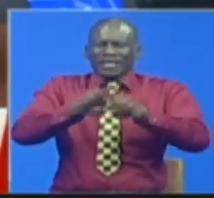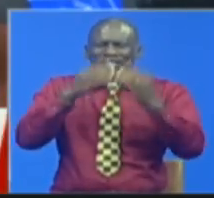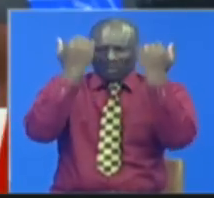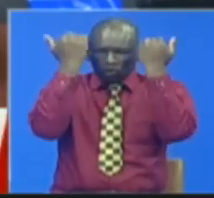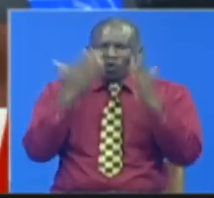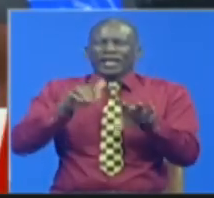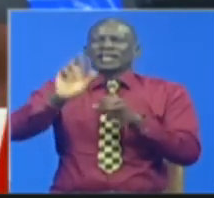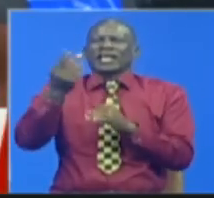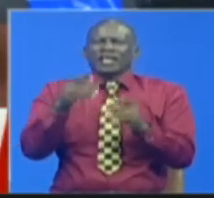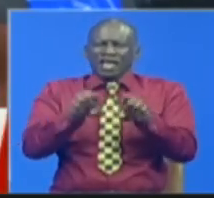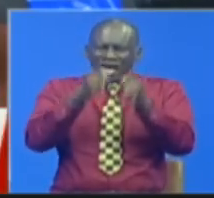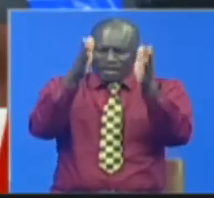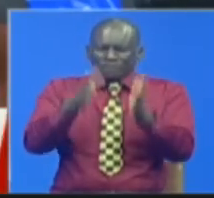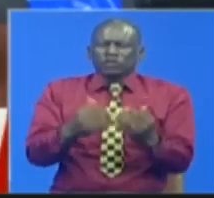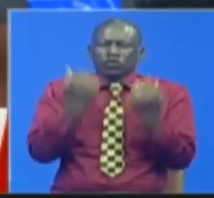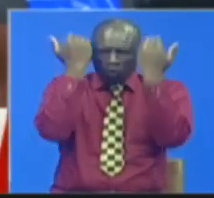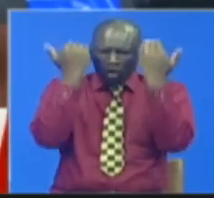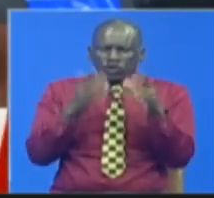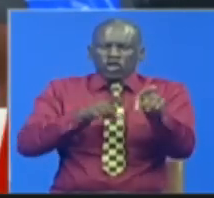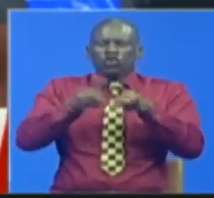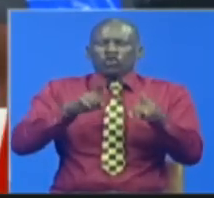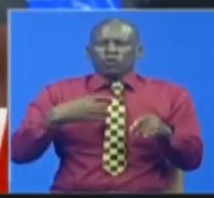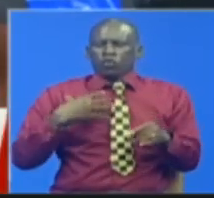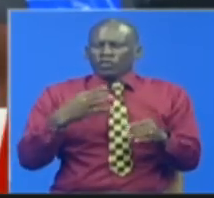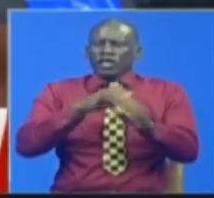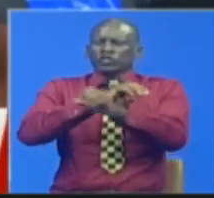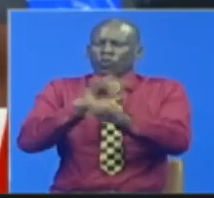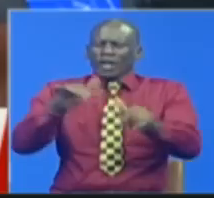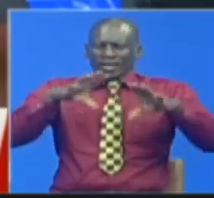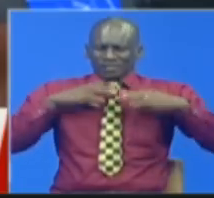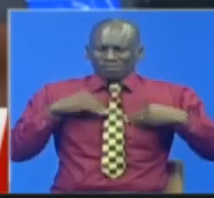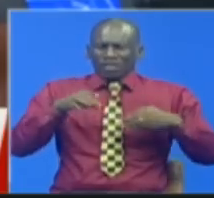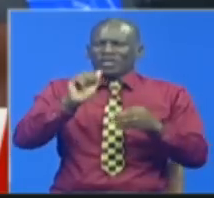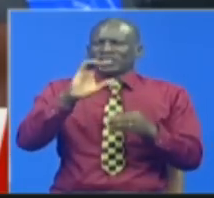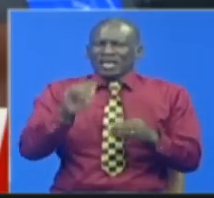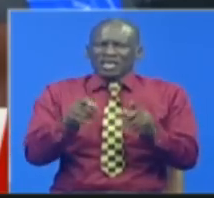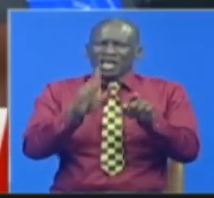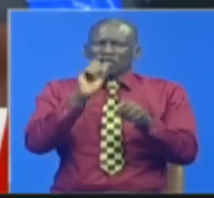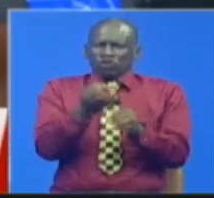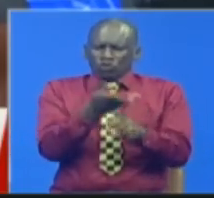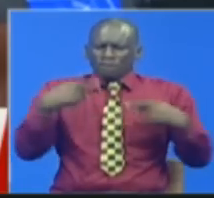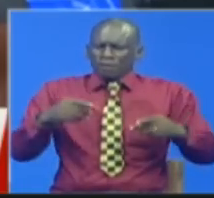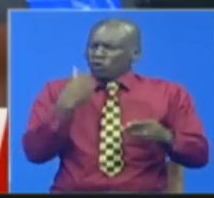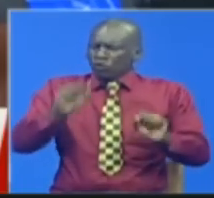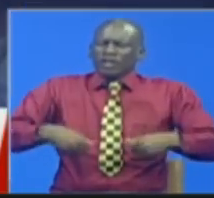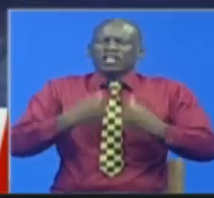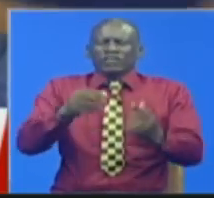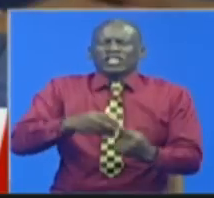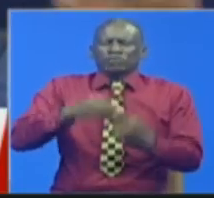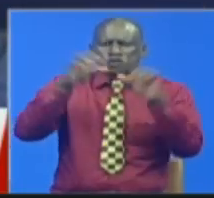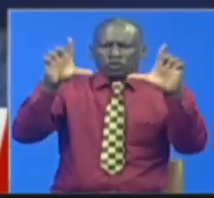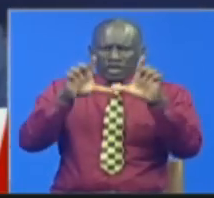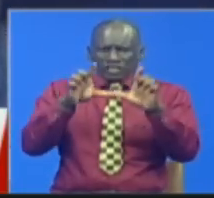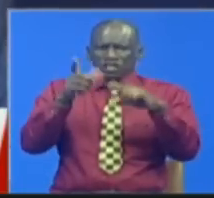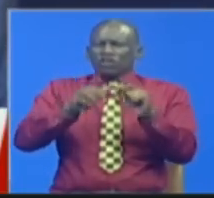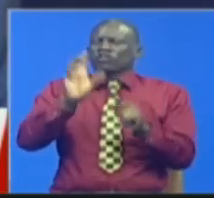Kenya. And a person who is an advocate in the Commonwealth is recognized in that act as one of the people who can be given a special license.